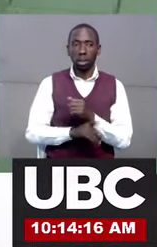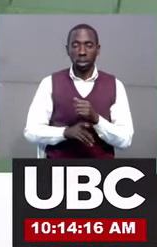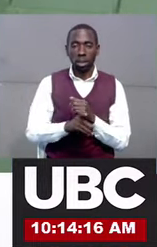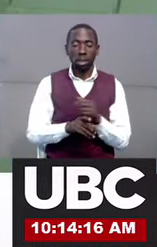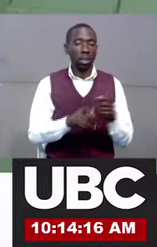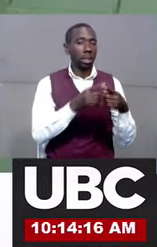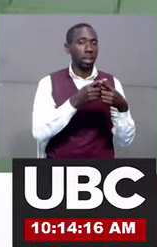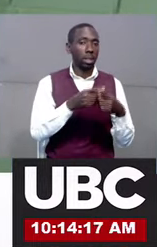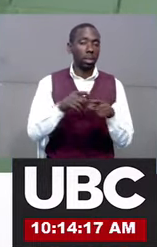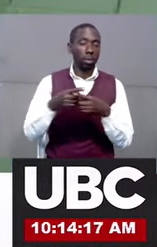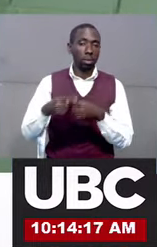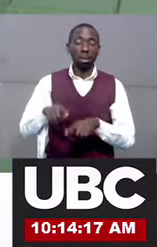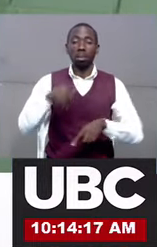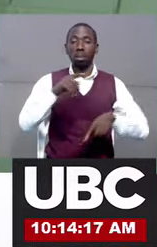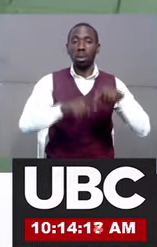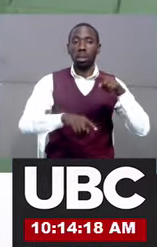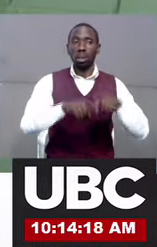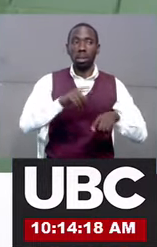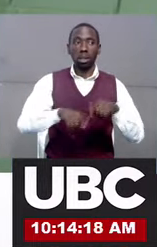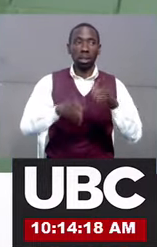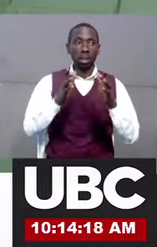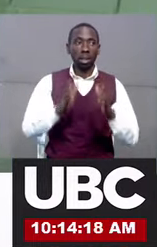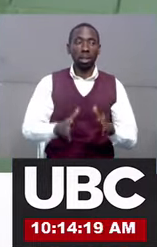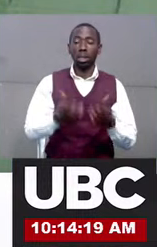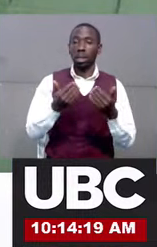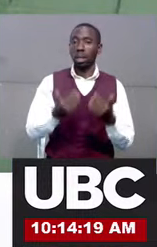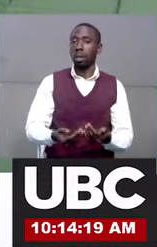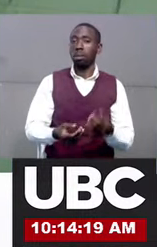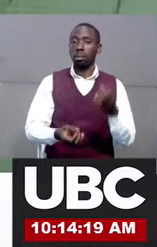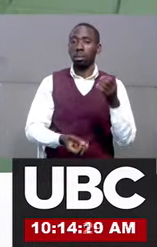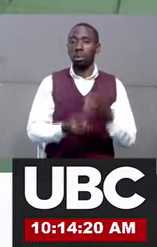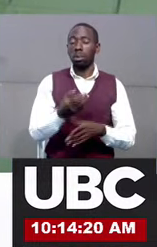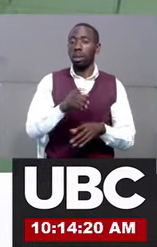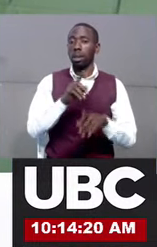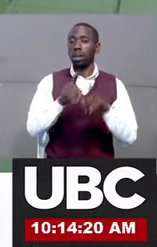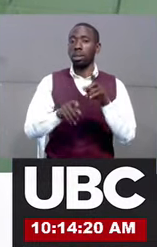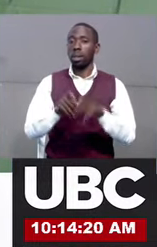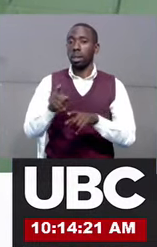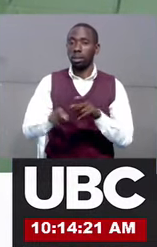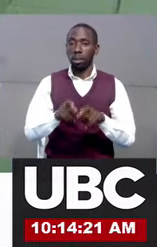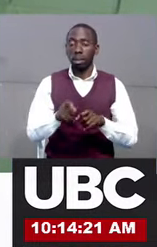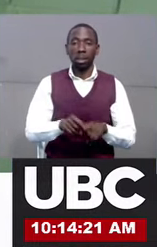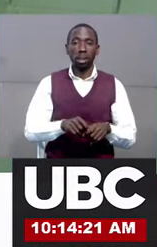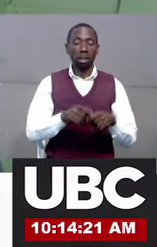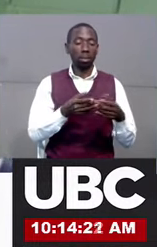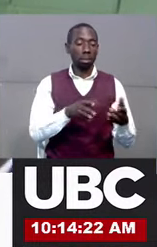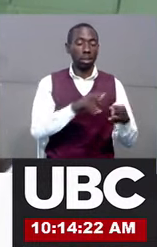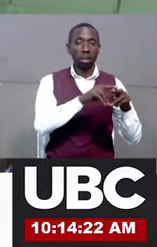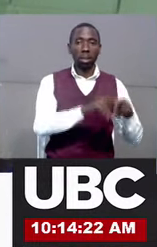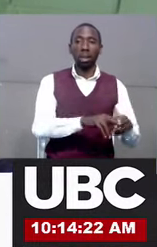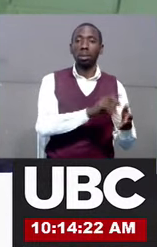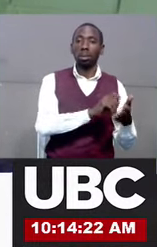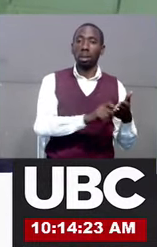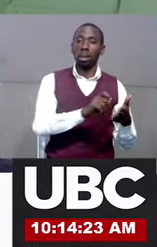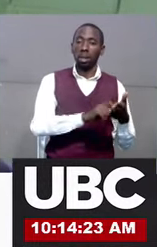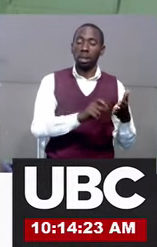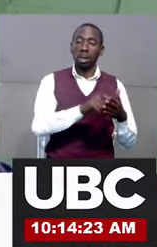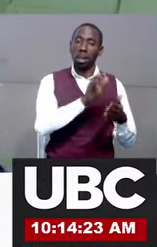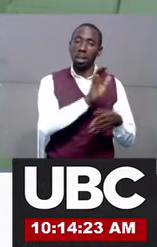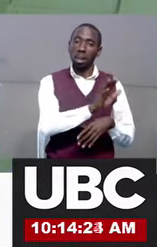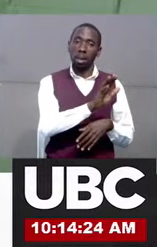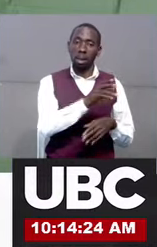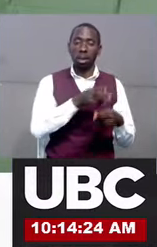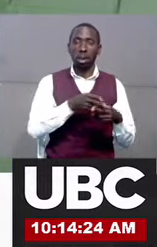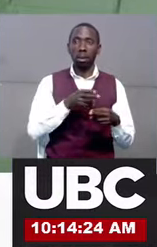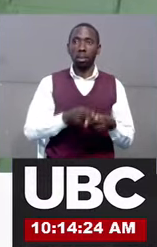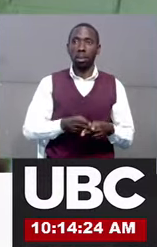politicians now setting exams and giving children exams in their name. You find the person names